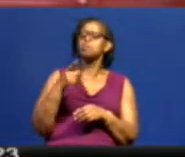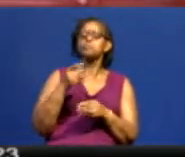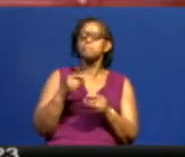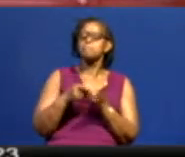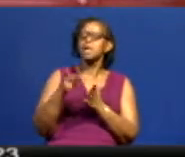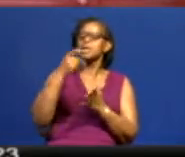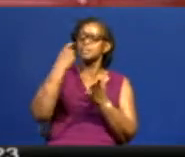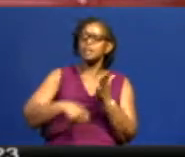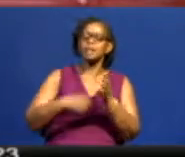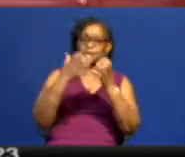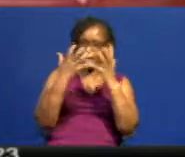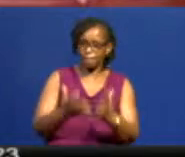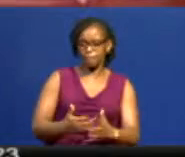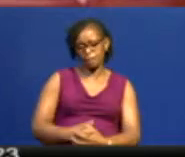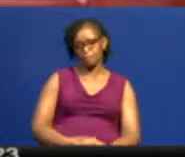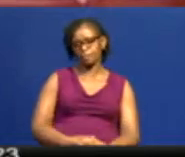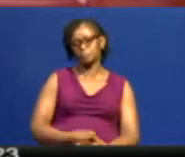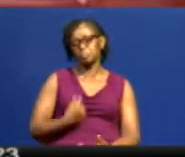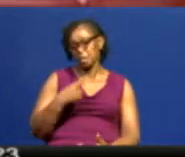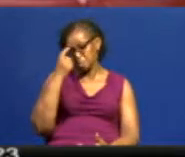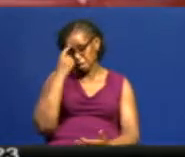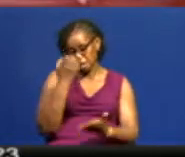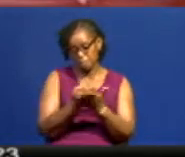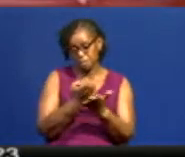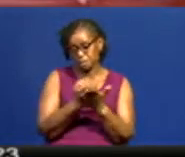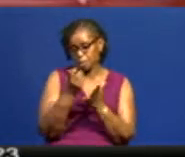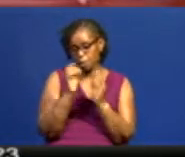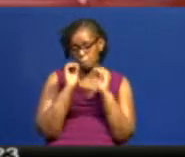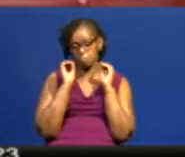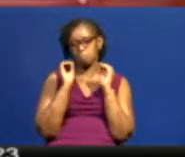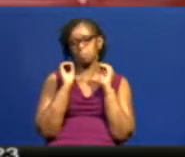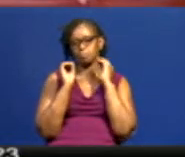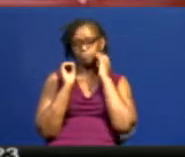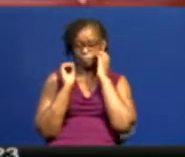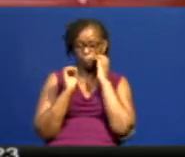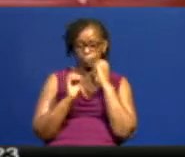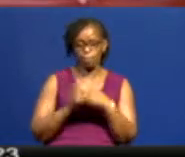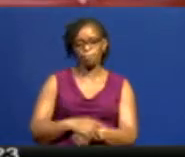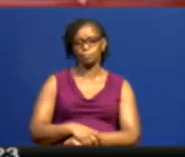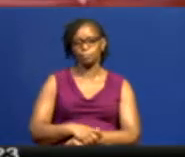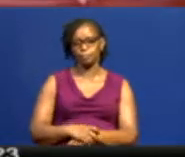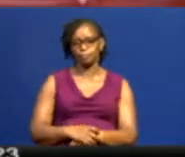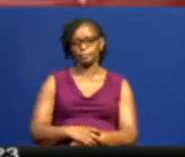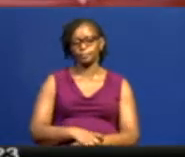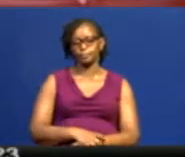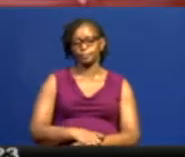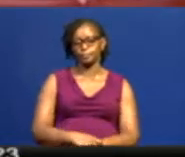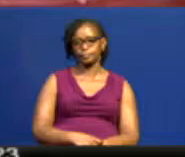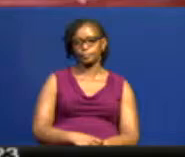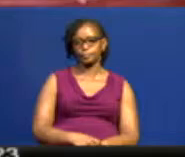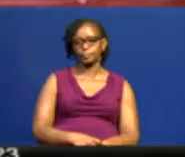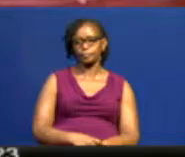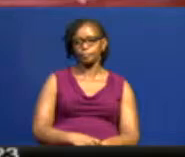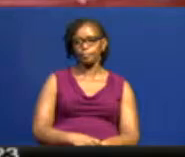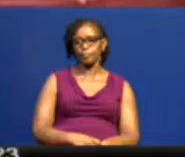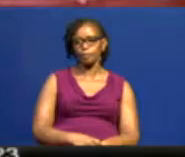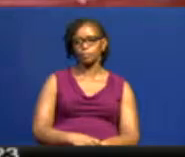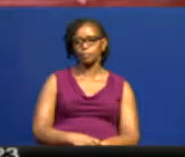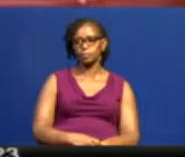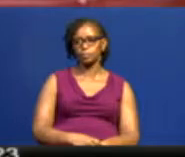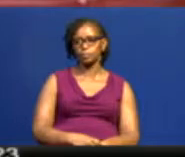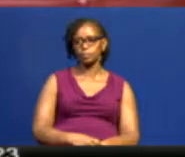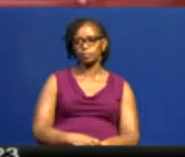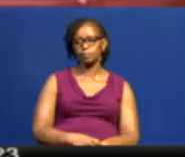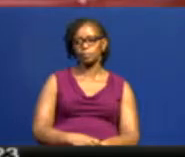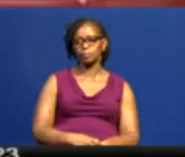I do not think there is any evidence such statements that back up such statements. Honorable Speaker, there is